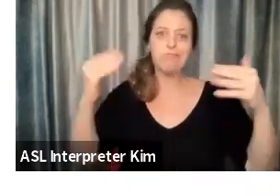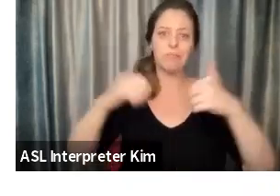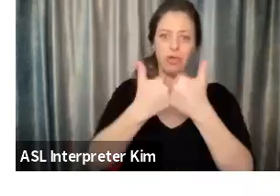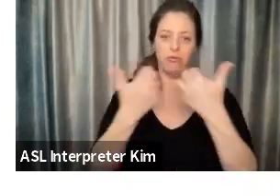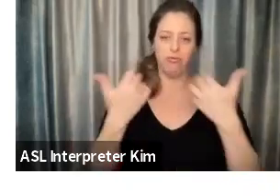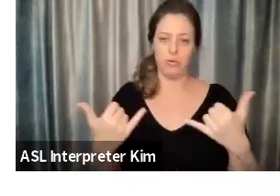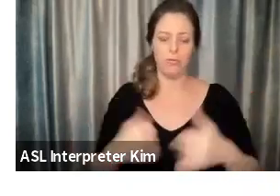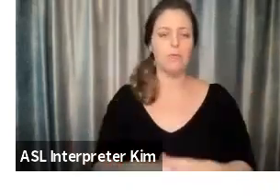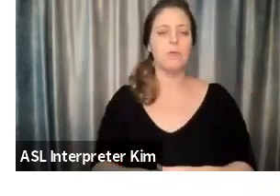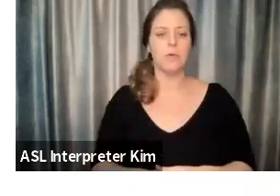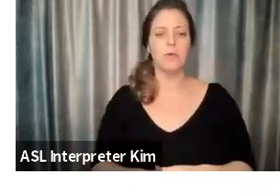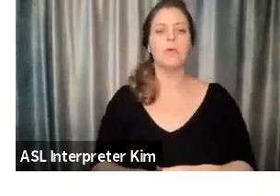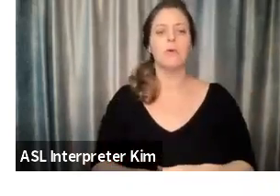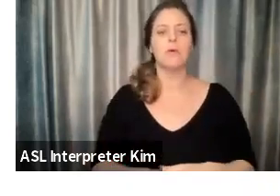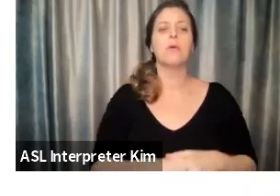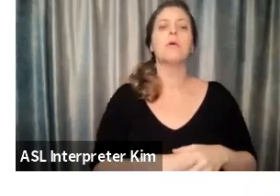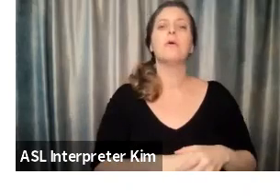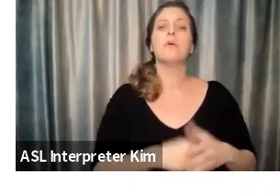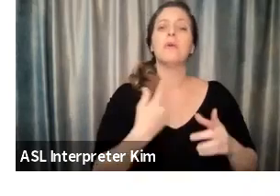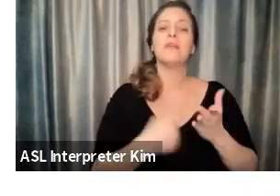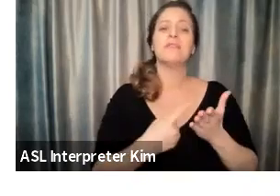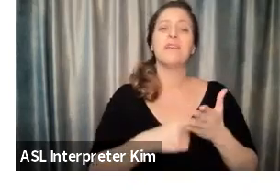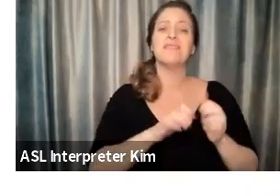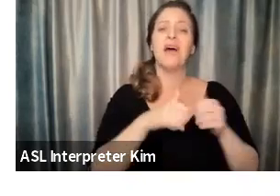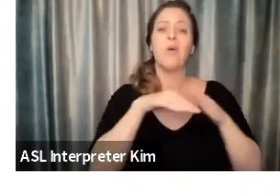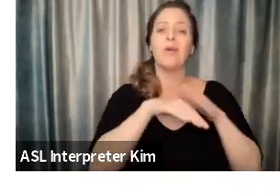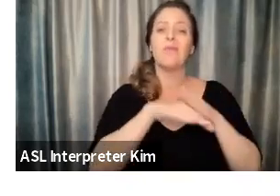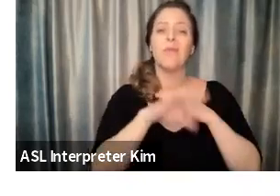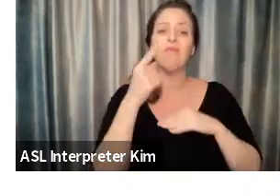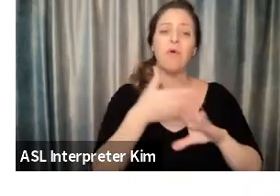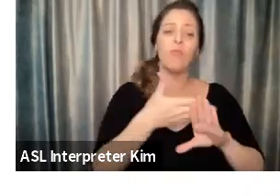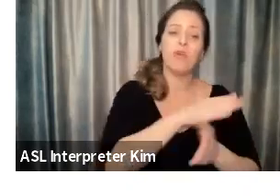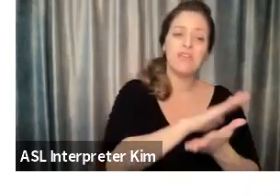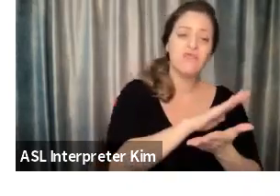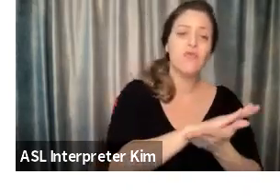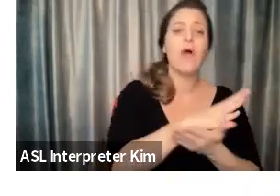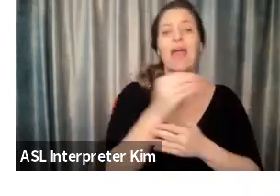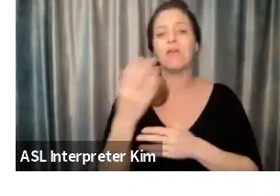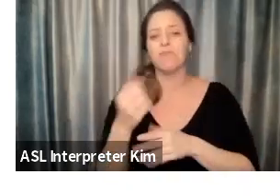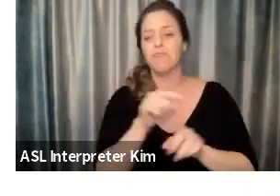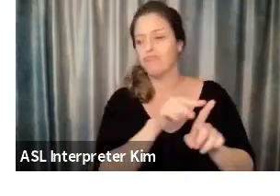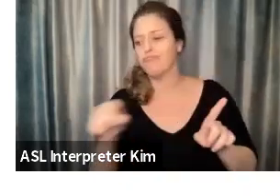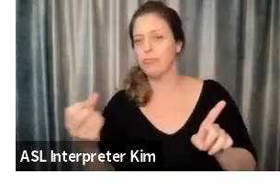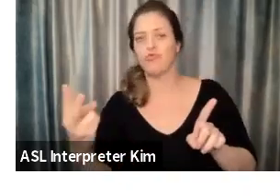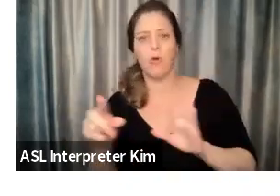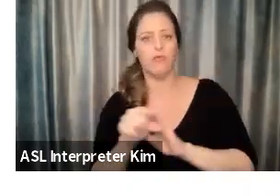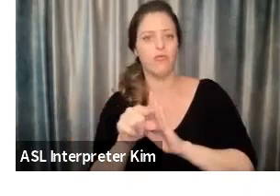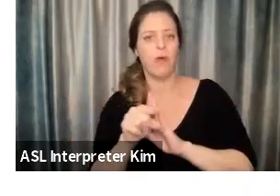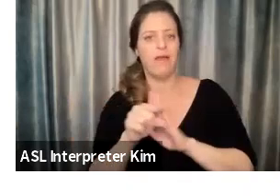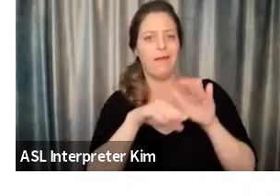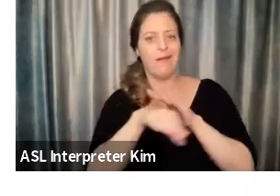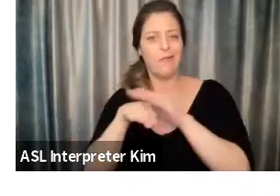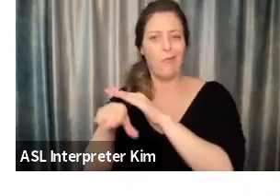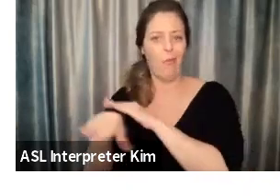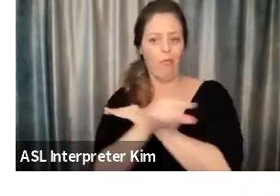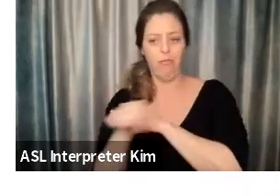upon preschool through 12th grade enrollment, obviously both intra-district transfers during open enrollment, the